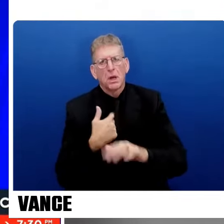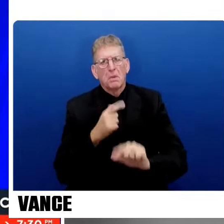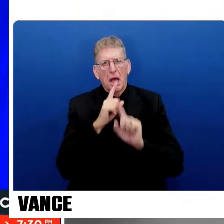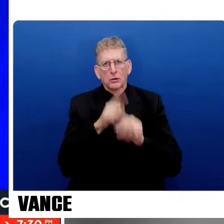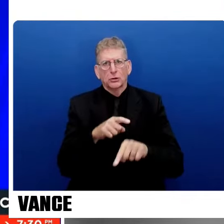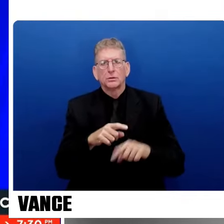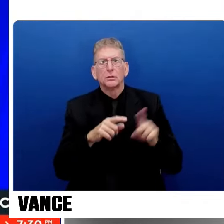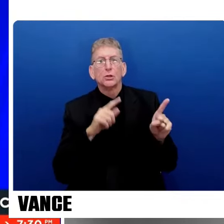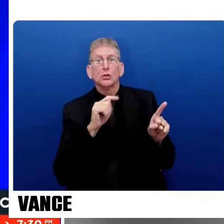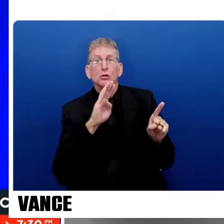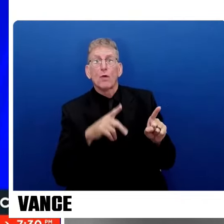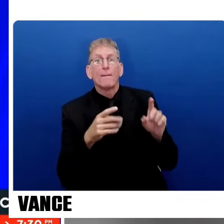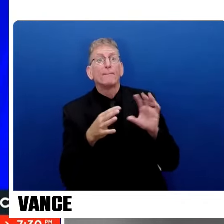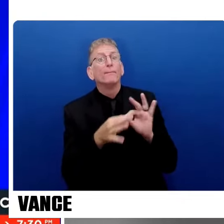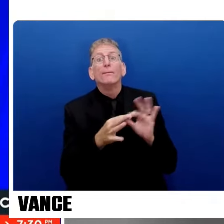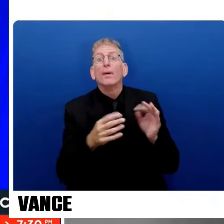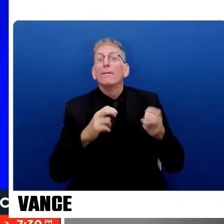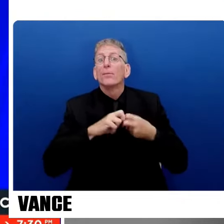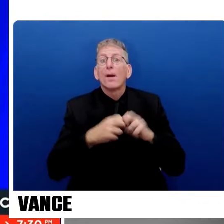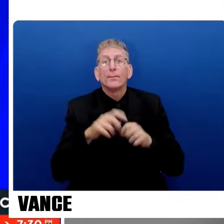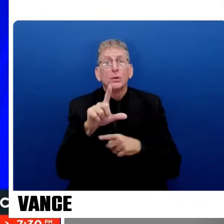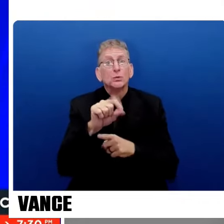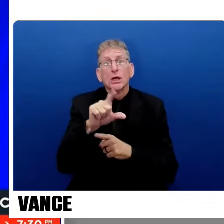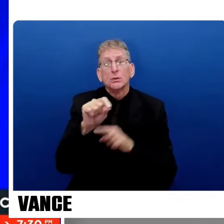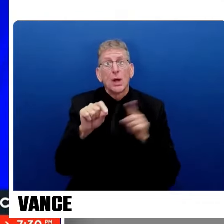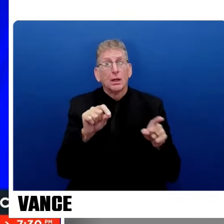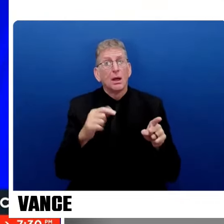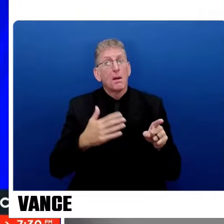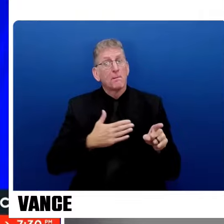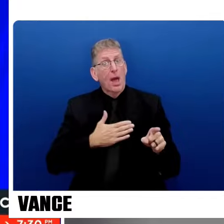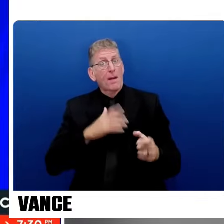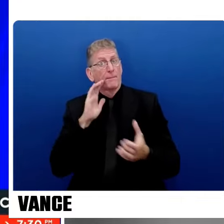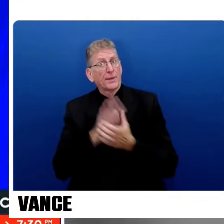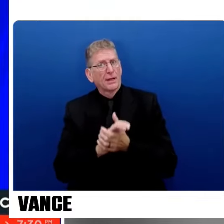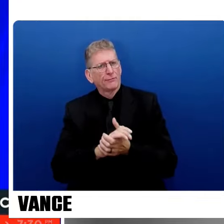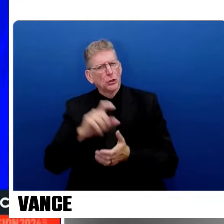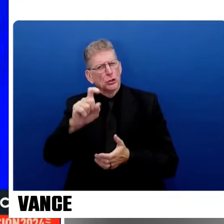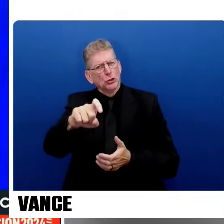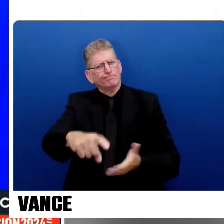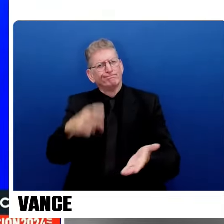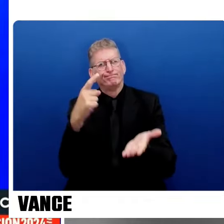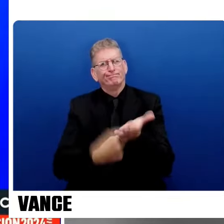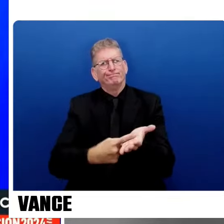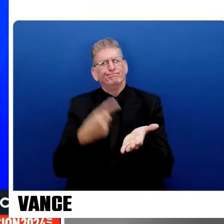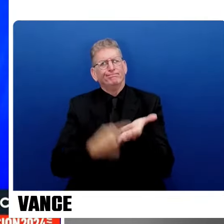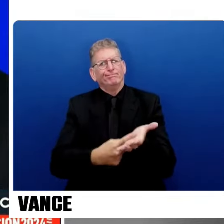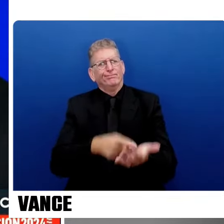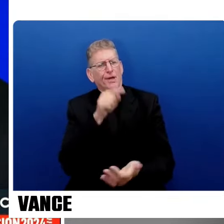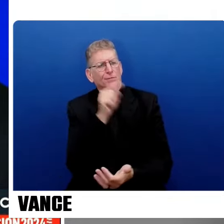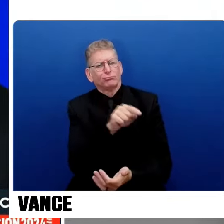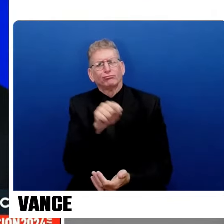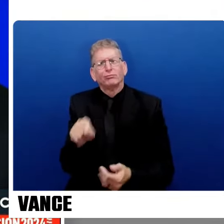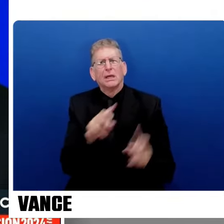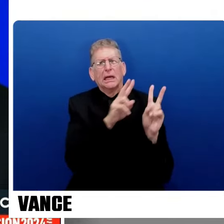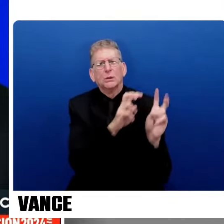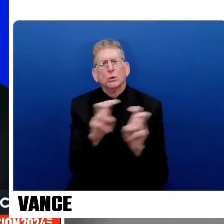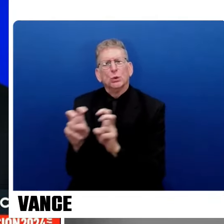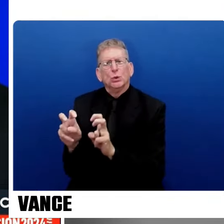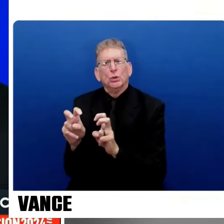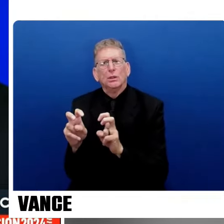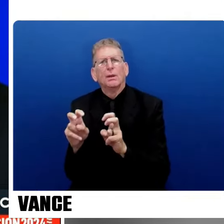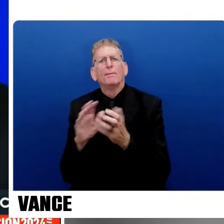that we should fight about those issues, debate those issues peacefully in the public square, and that's all I've said, and that's all that